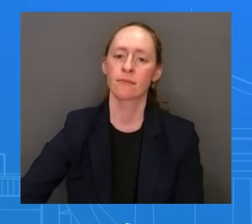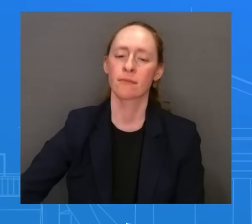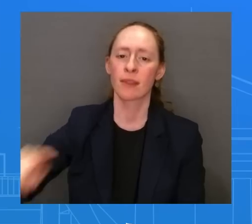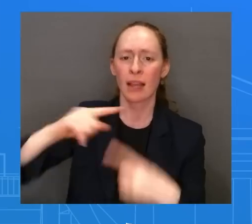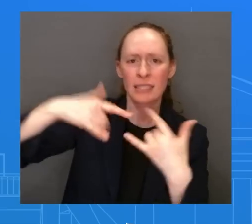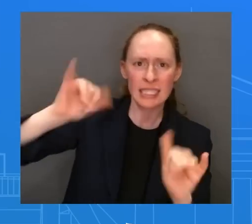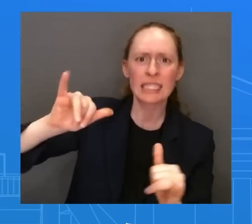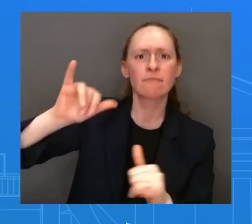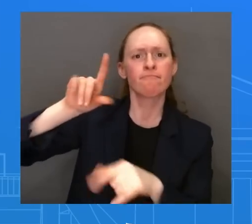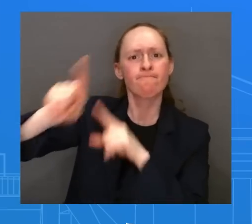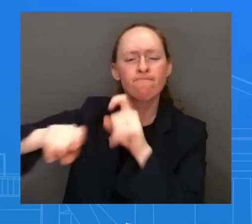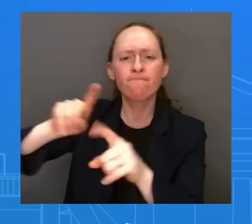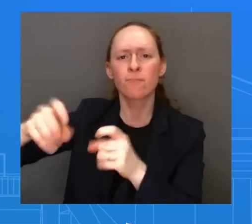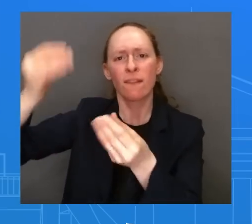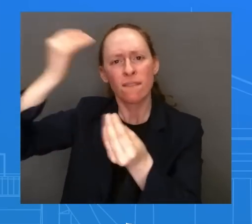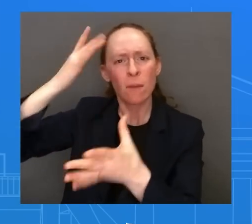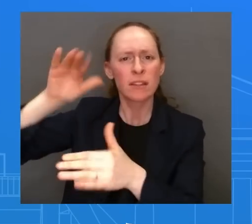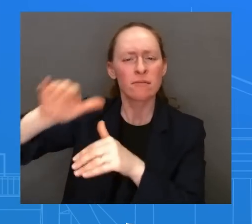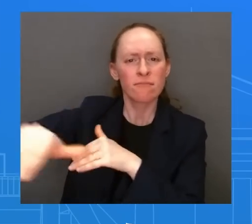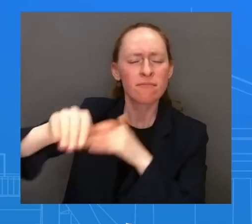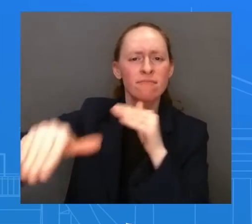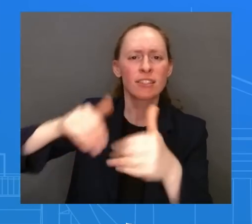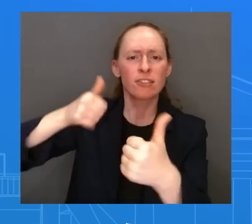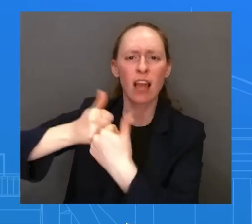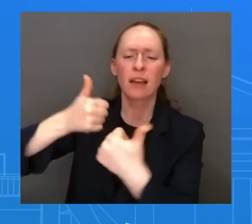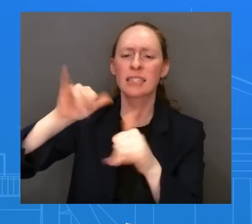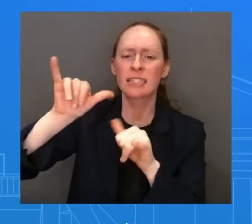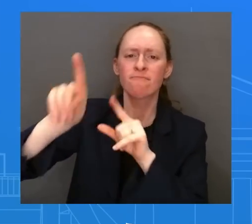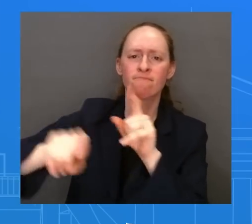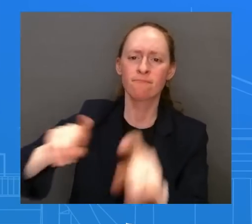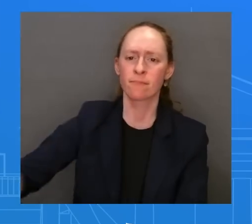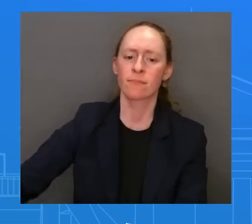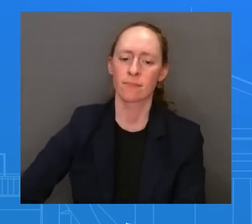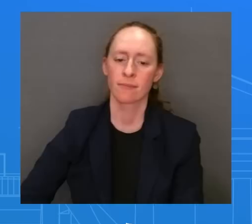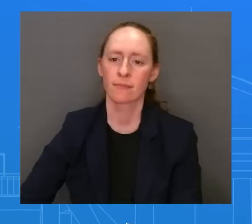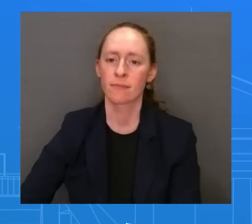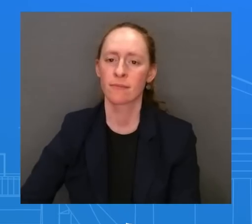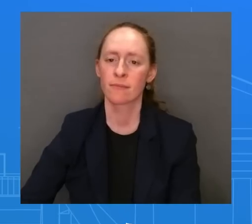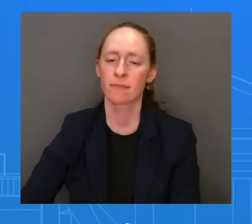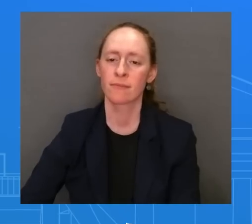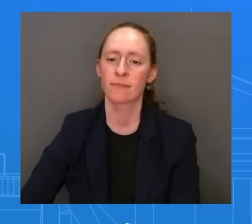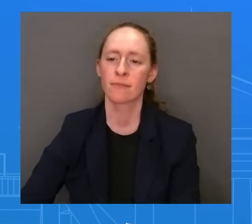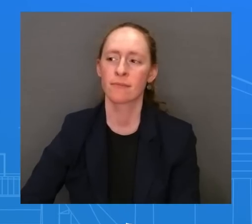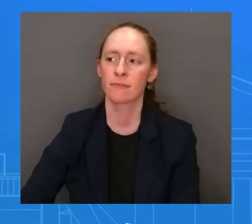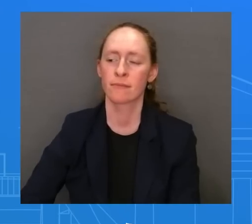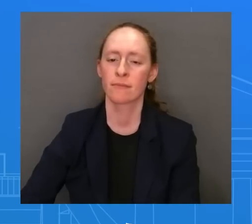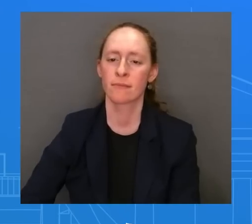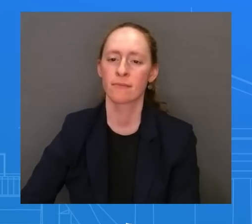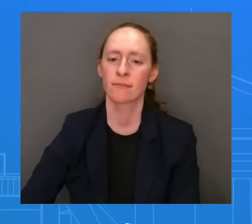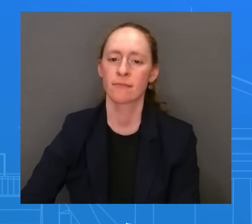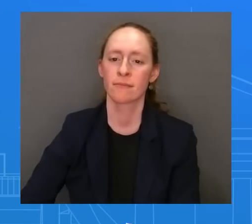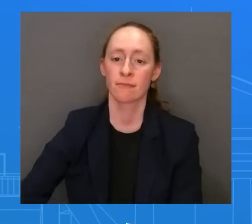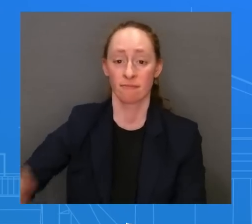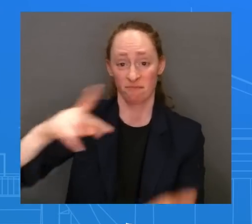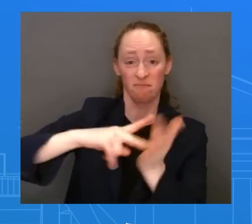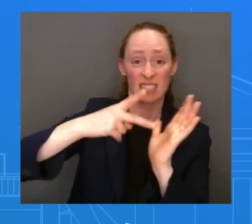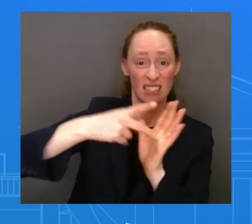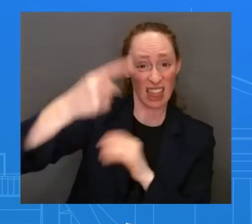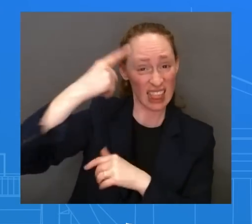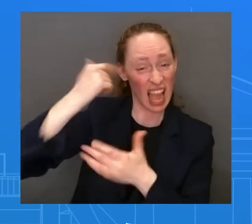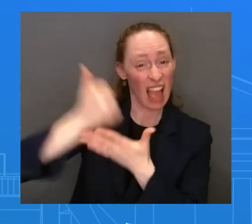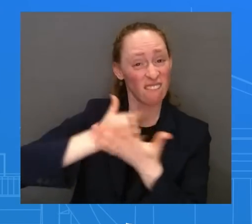asking questions your position is everything went about as well as it possibly could have Mike it's not my position